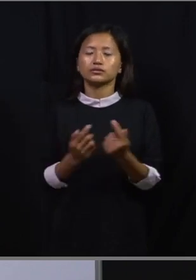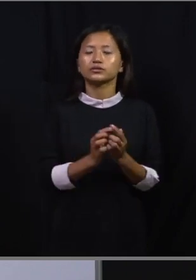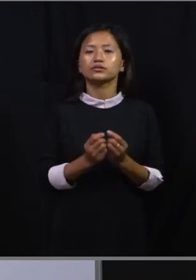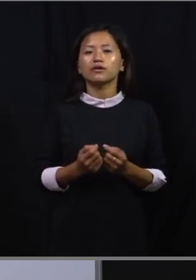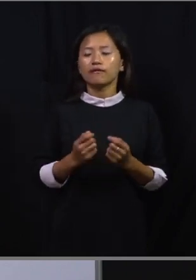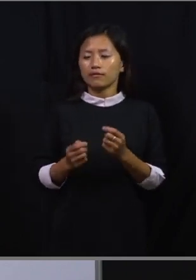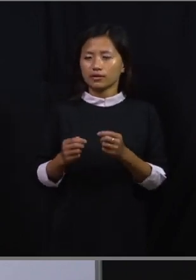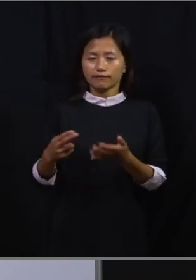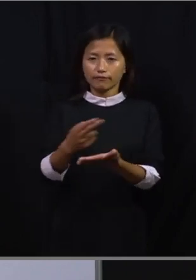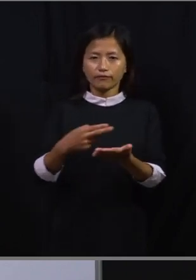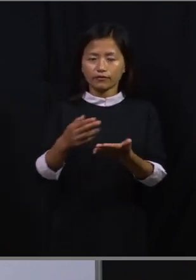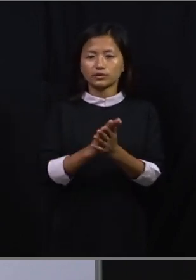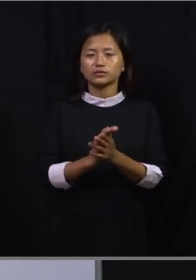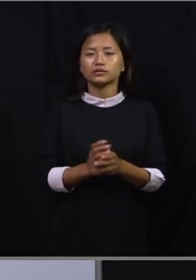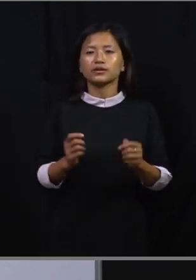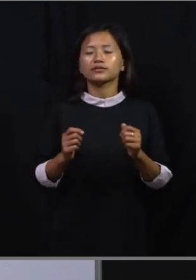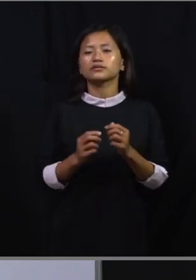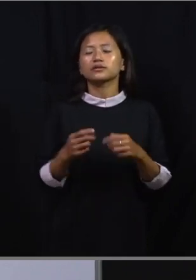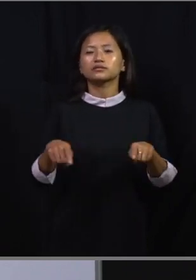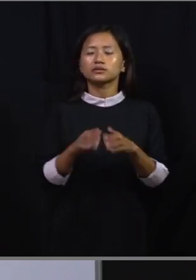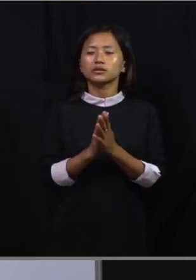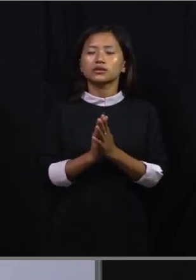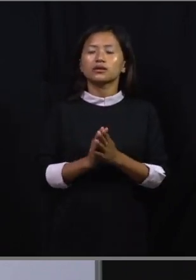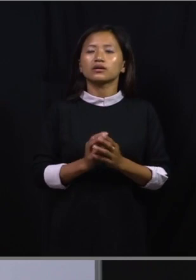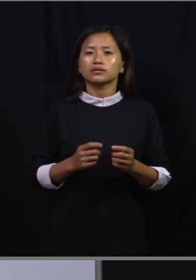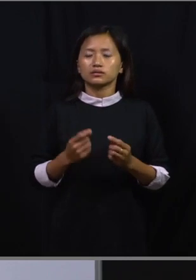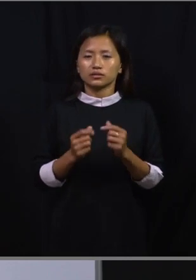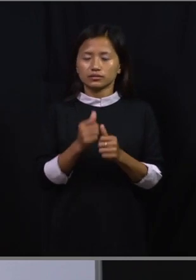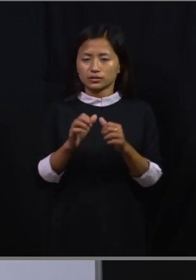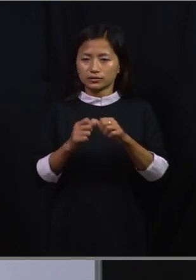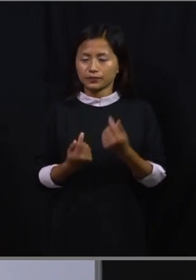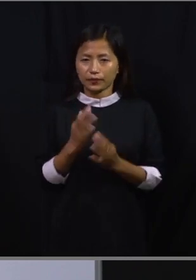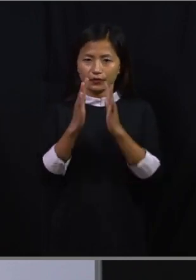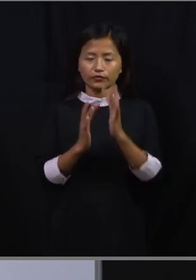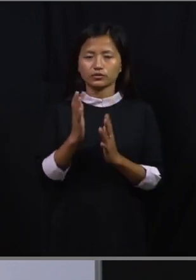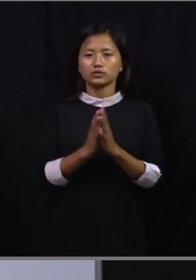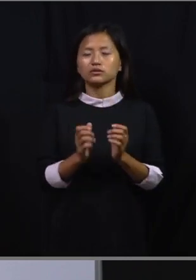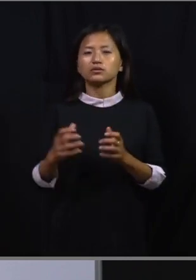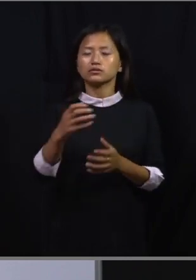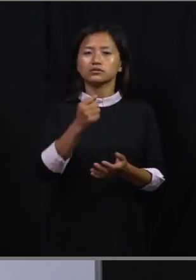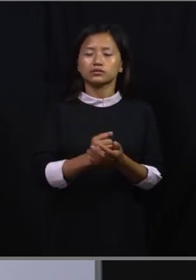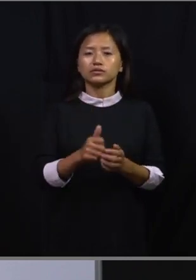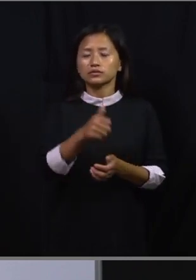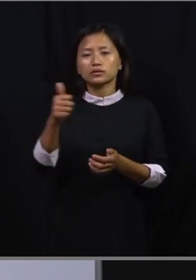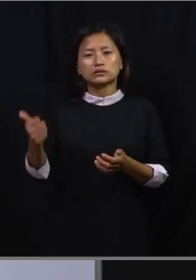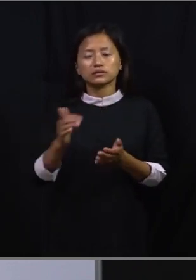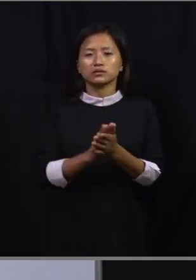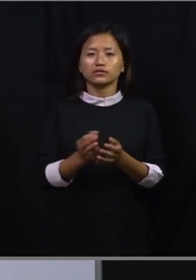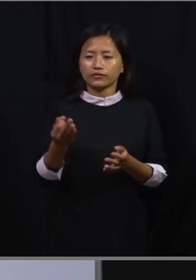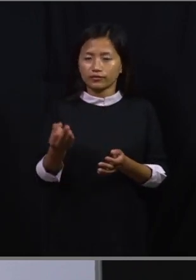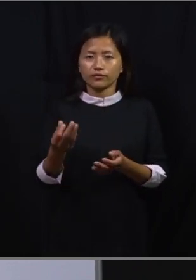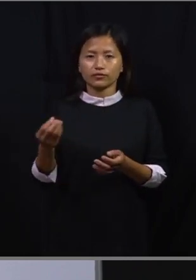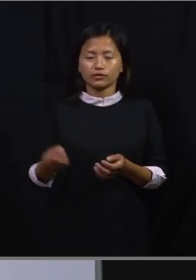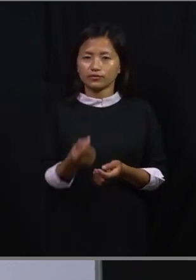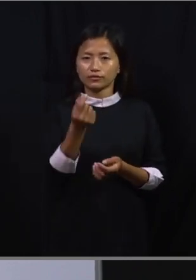So now the collective agriculture farm that was controlled by many was now in the hands of the few and the